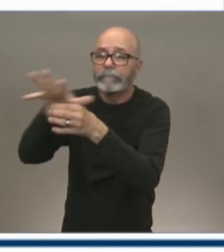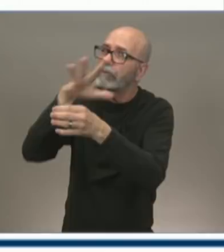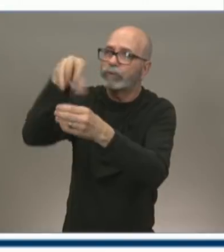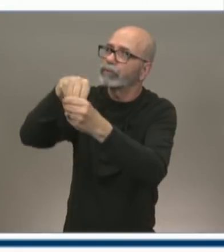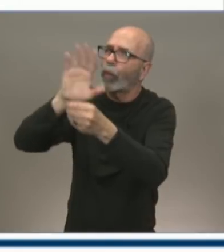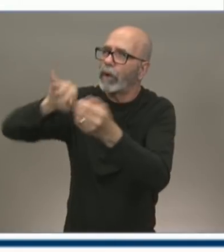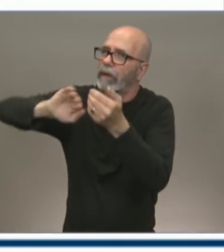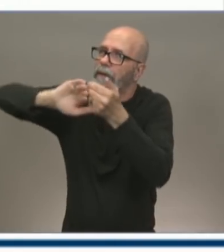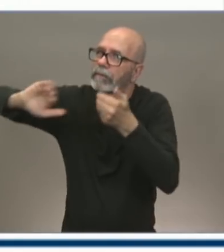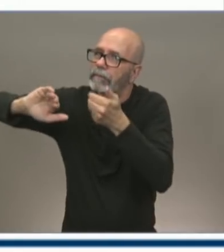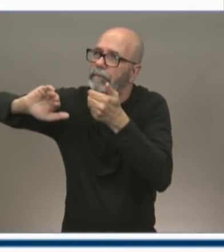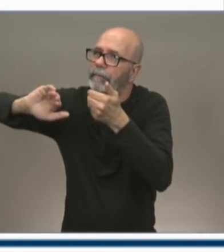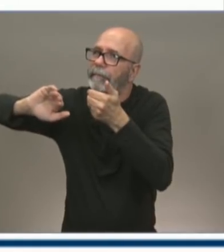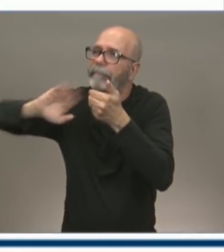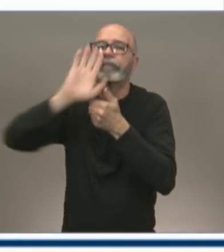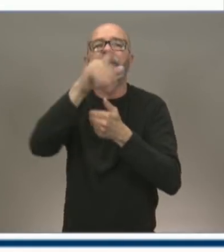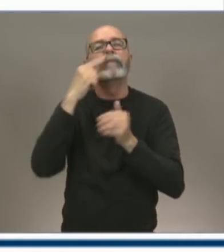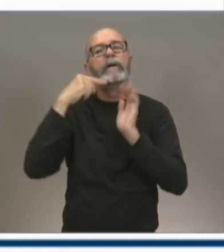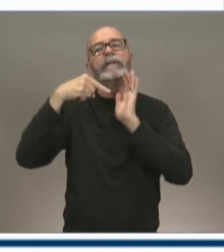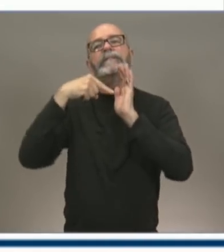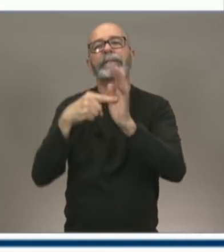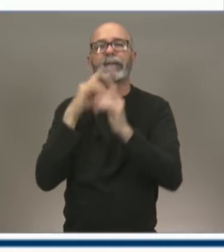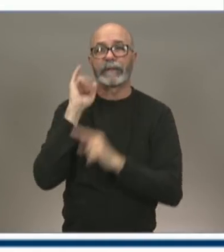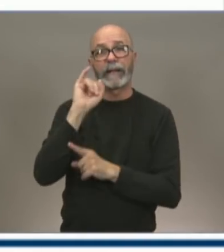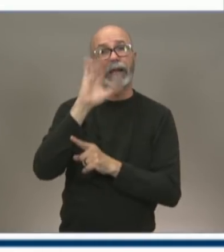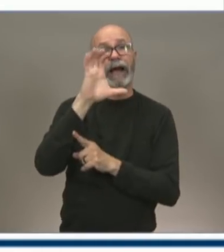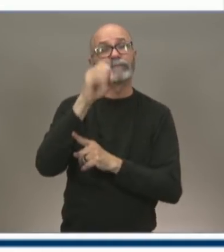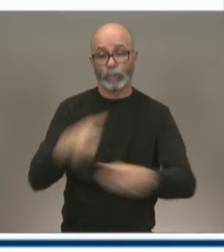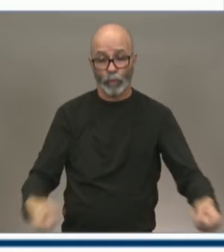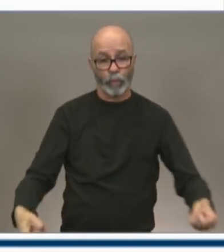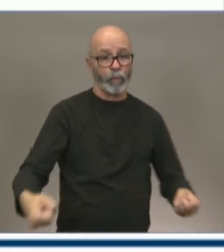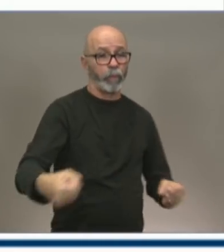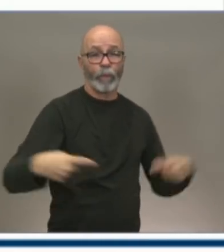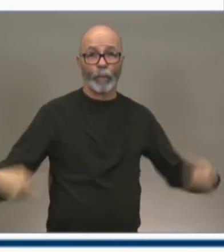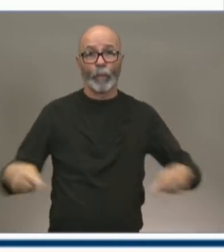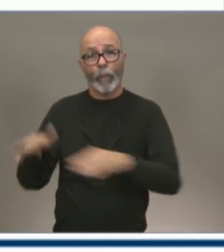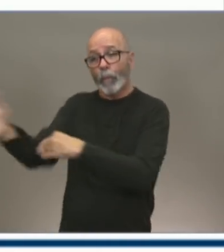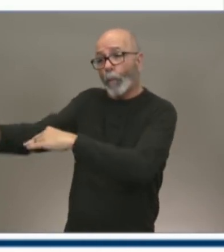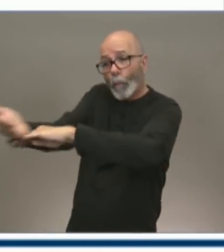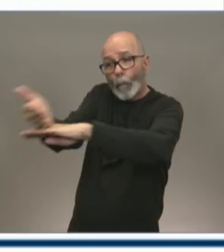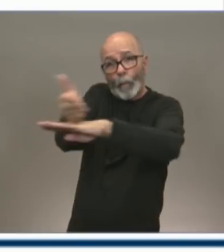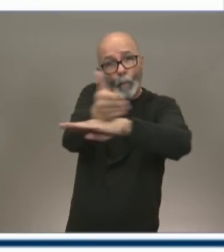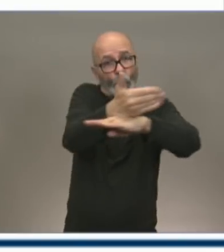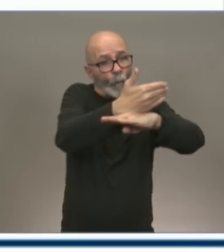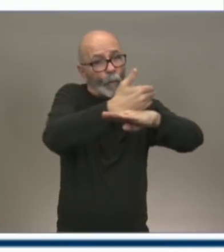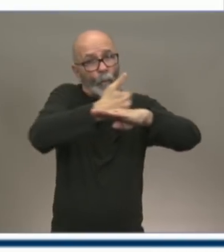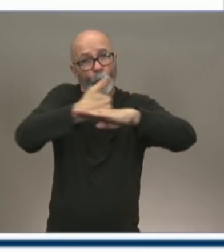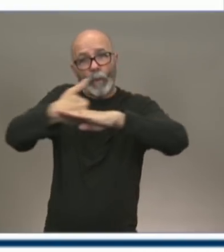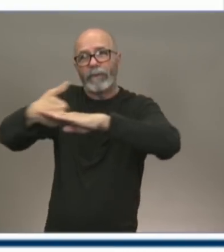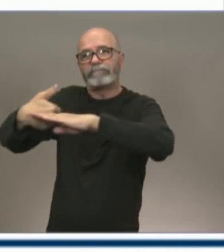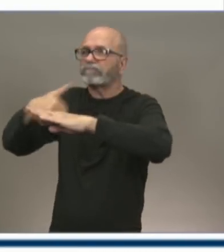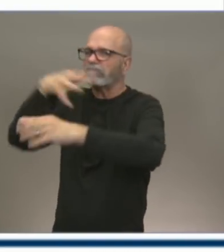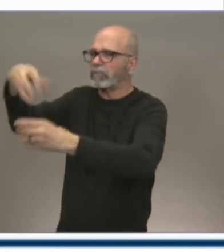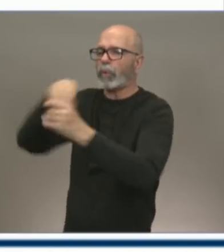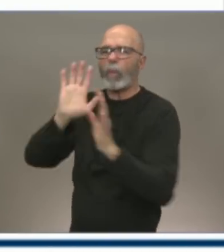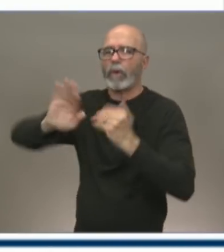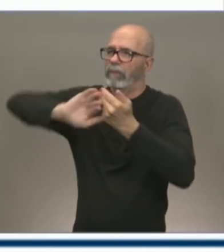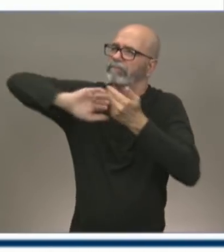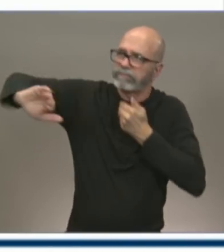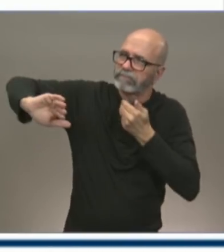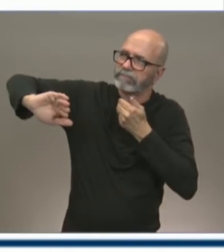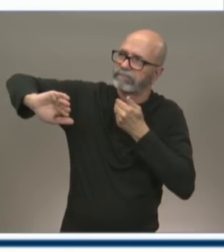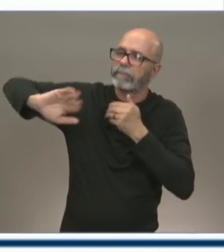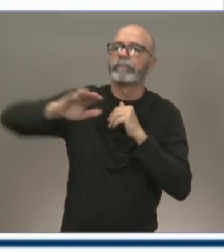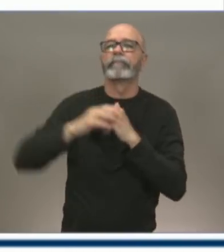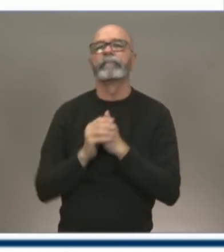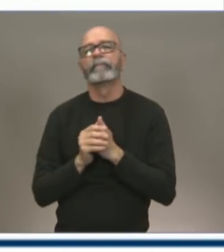the Zamboni driver, maintenance staff, and security staff. But of course, all COVID protocols around distancing and masking,